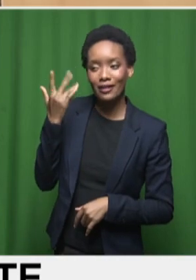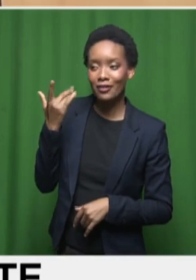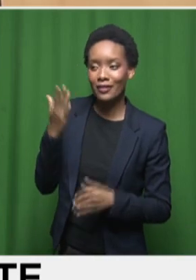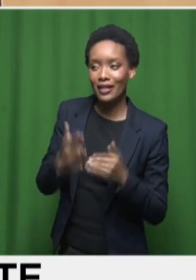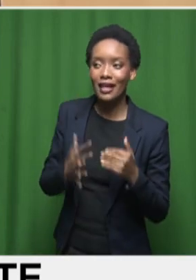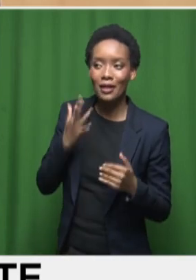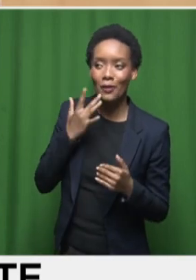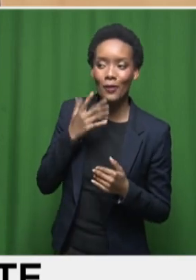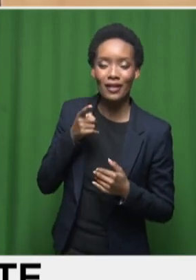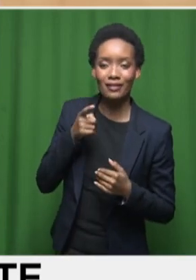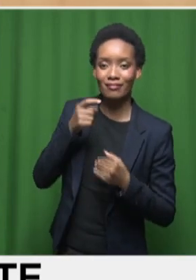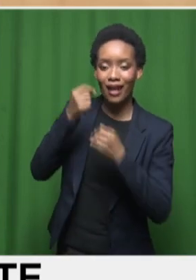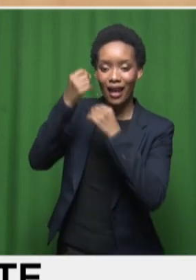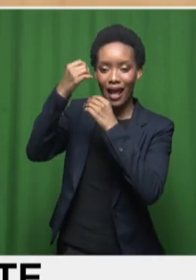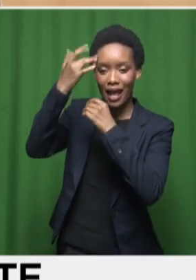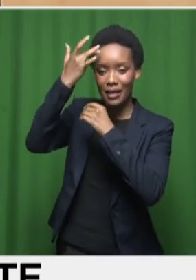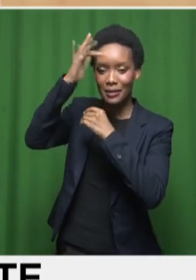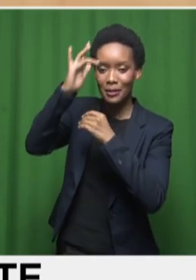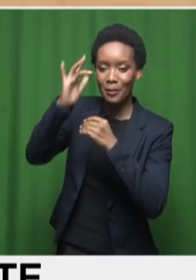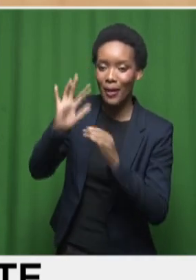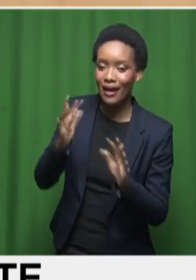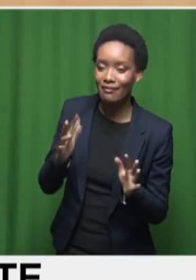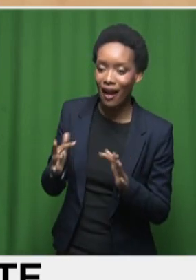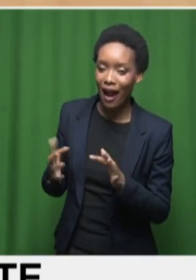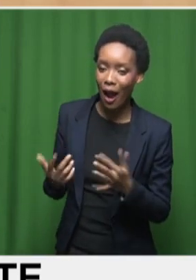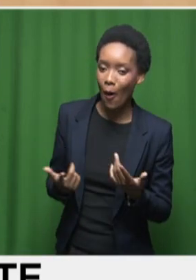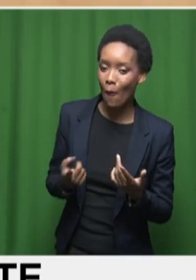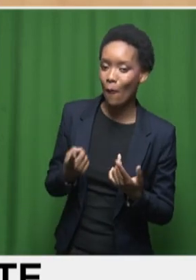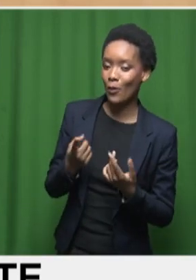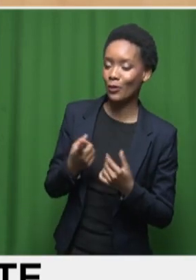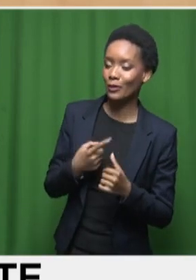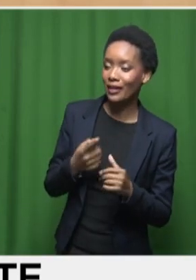these bots going to get, and how do you countenance that?